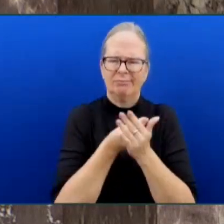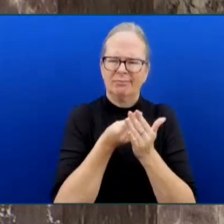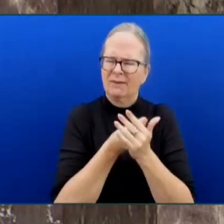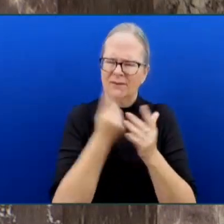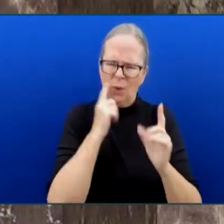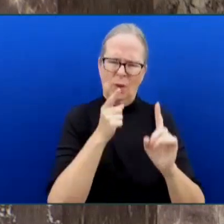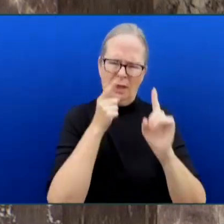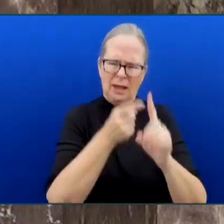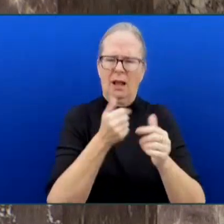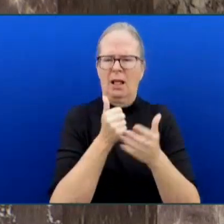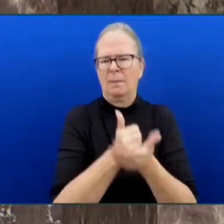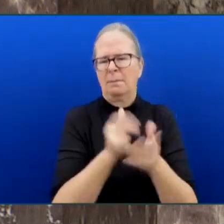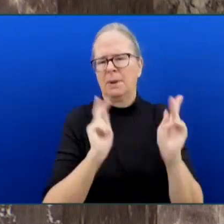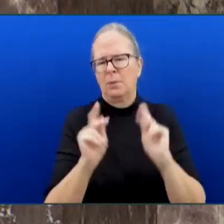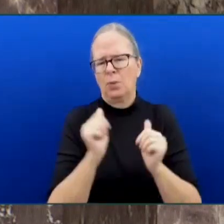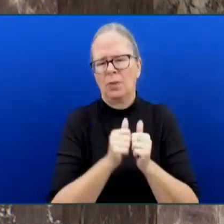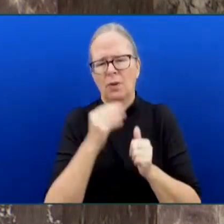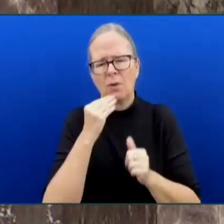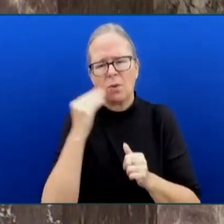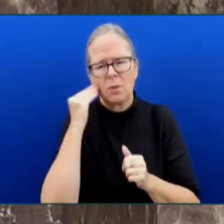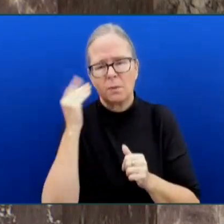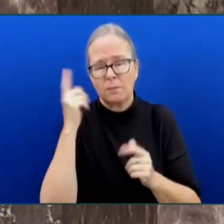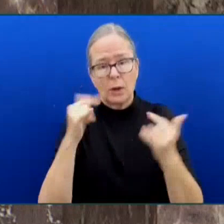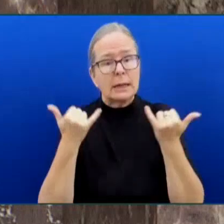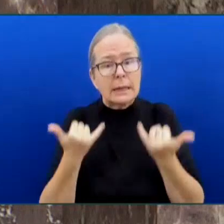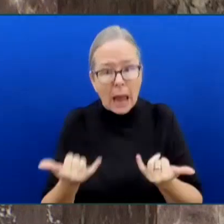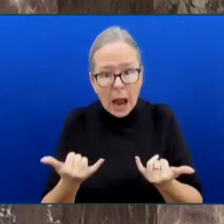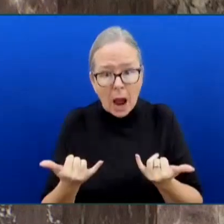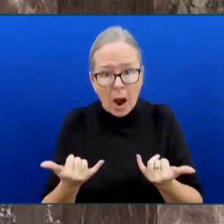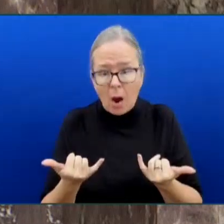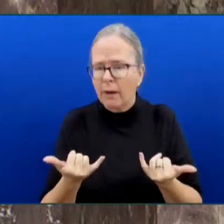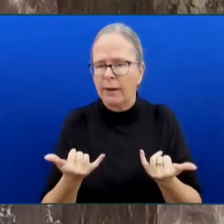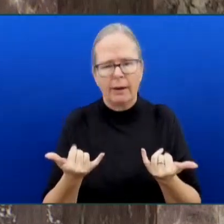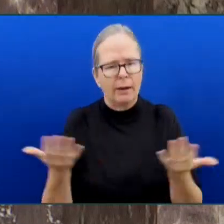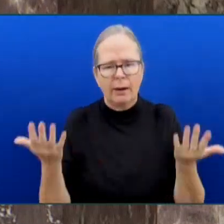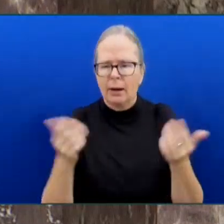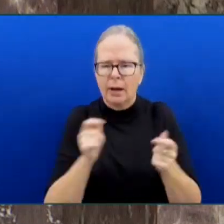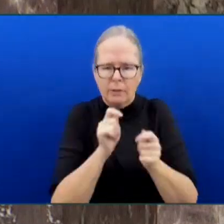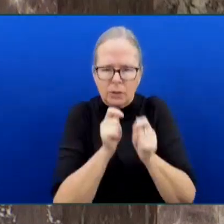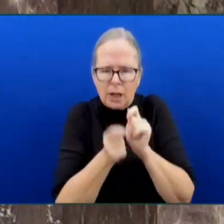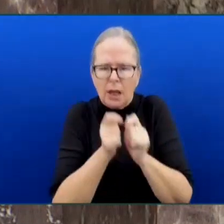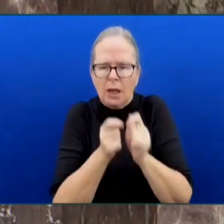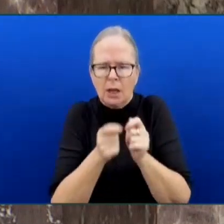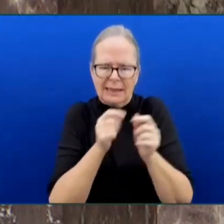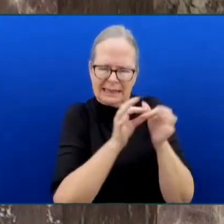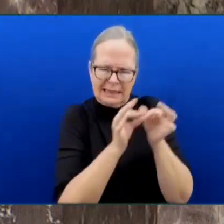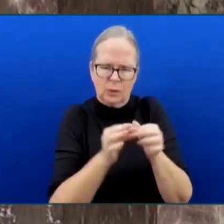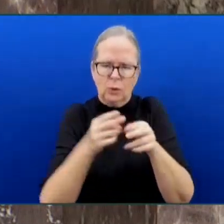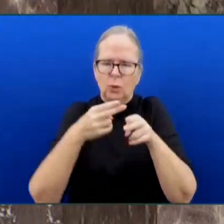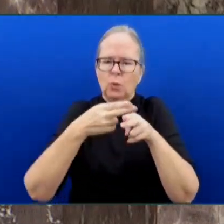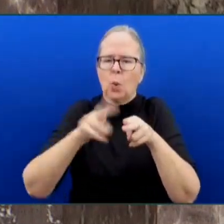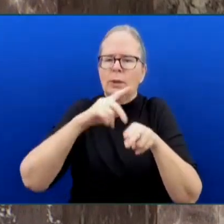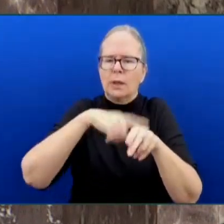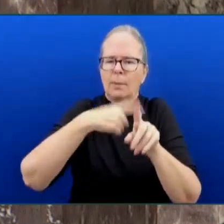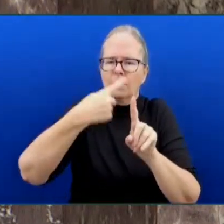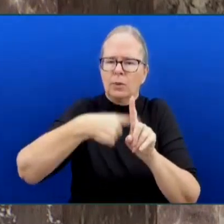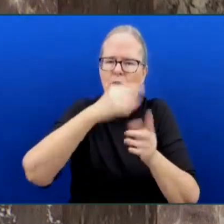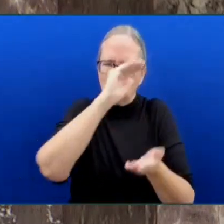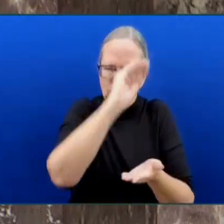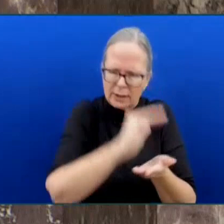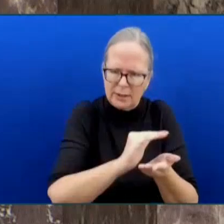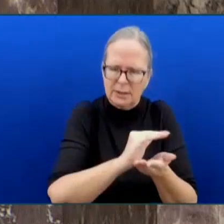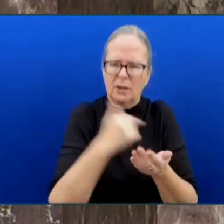Addressing short-term rentals, addressing the challenges in our housing crisis, investing in housing that's critically needed across British Columbia.